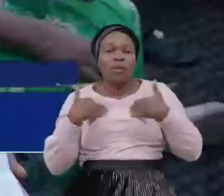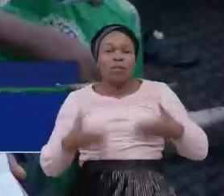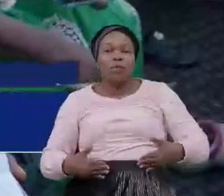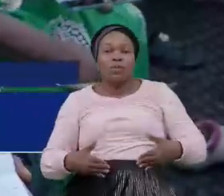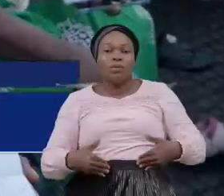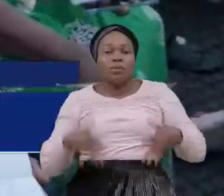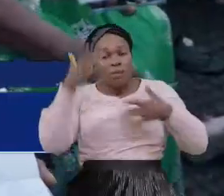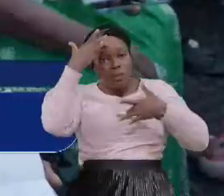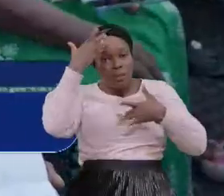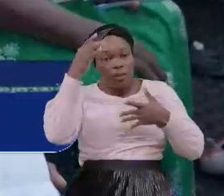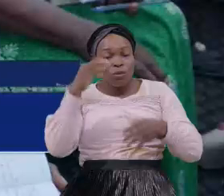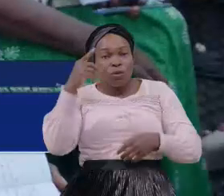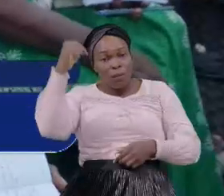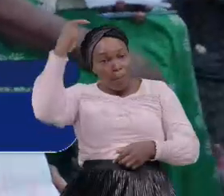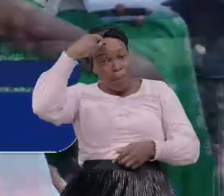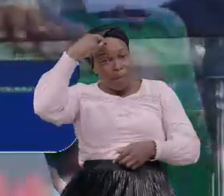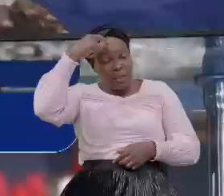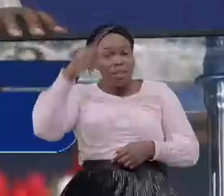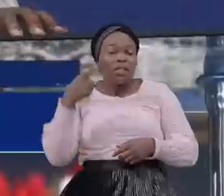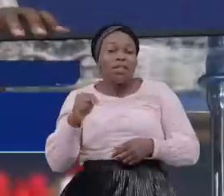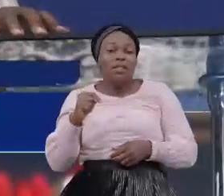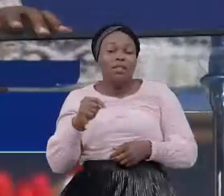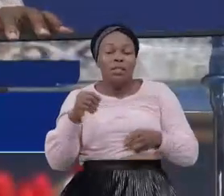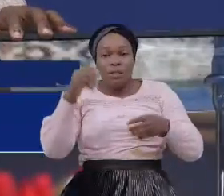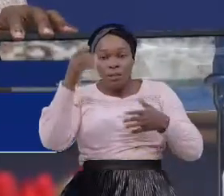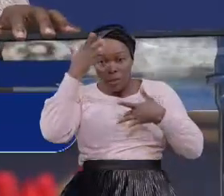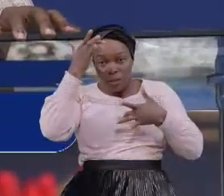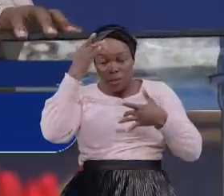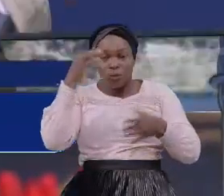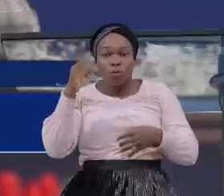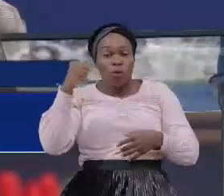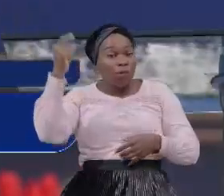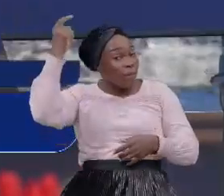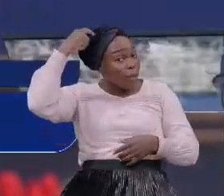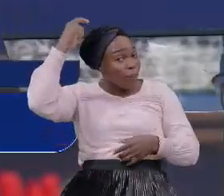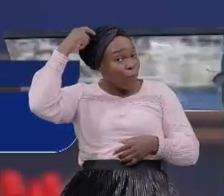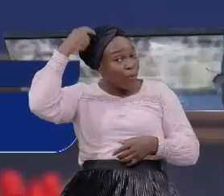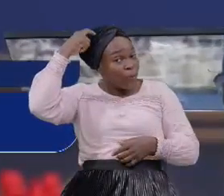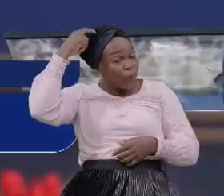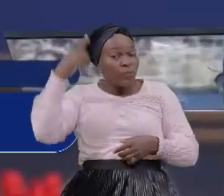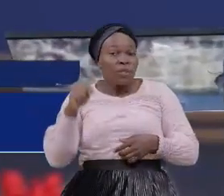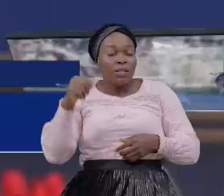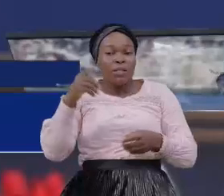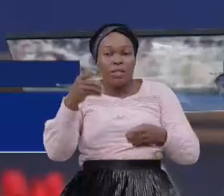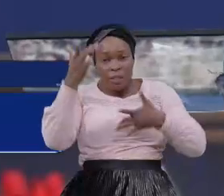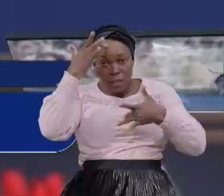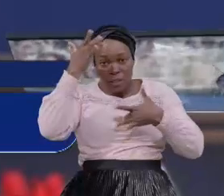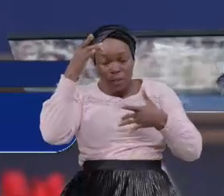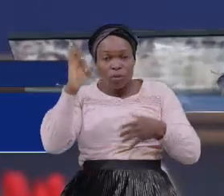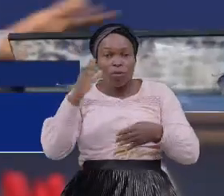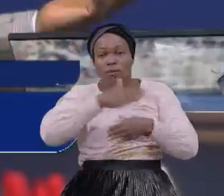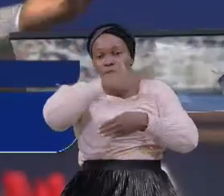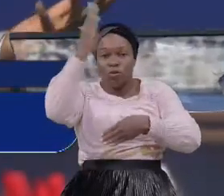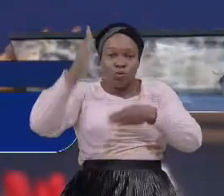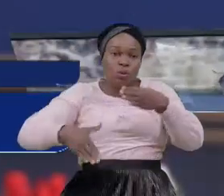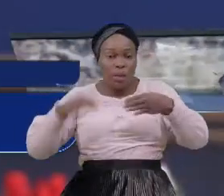the mind, the disease of the brain, the disease of the total man.